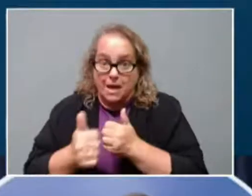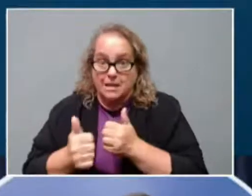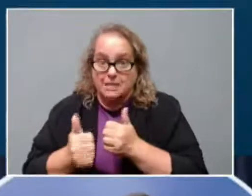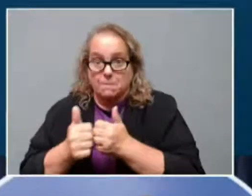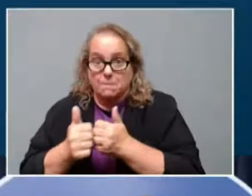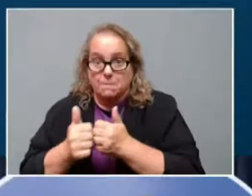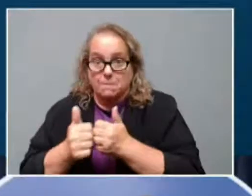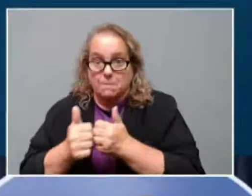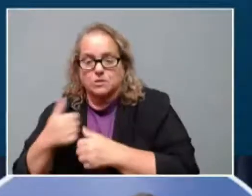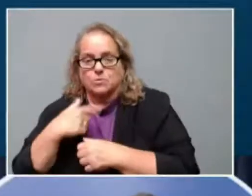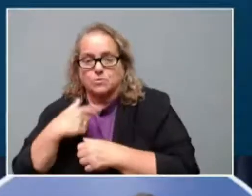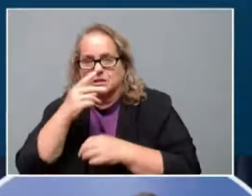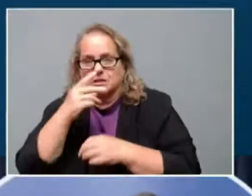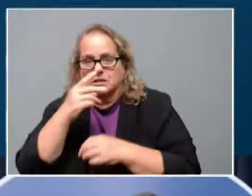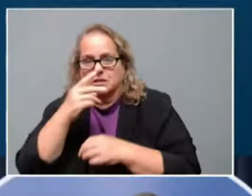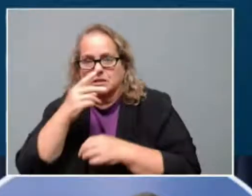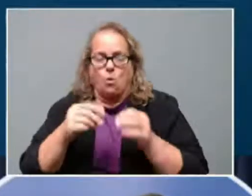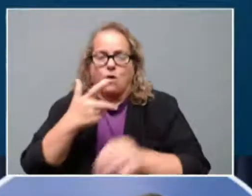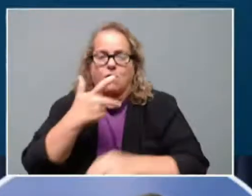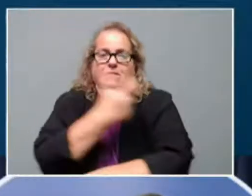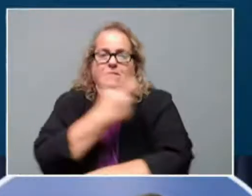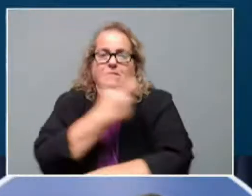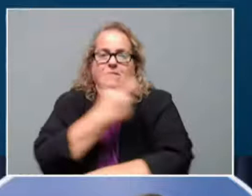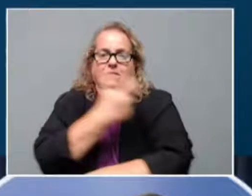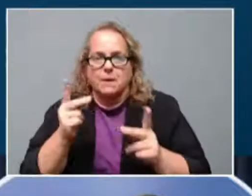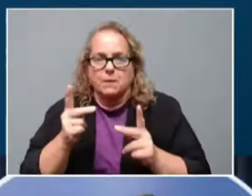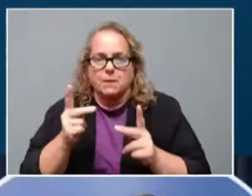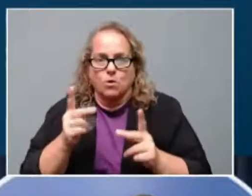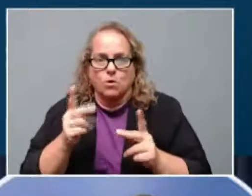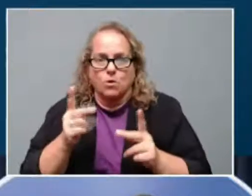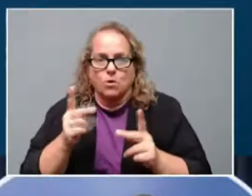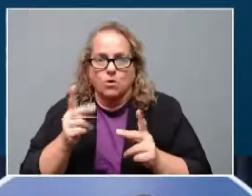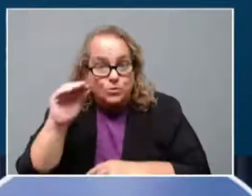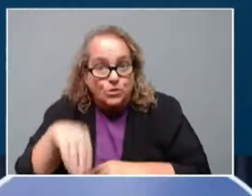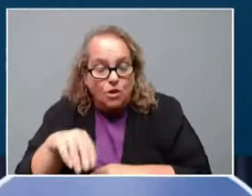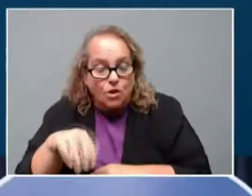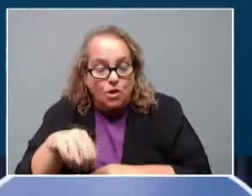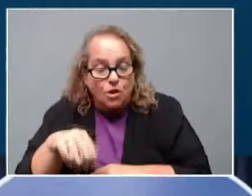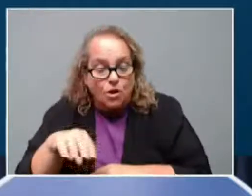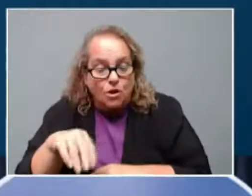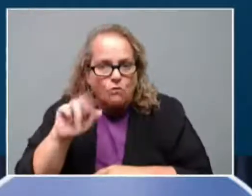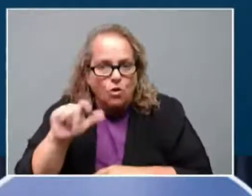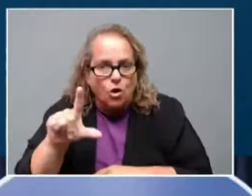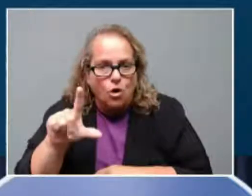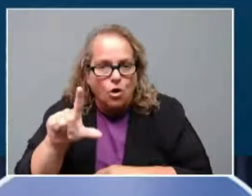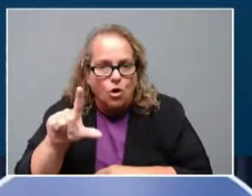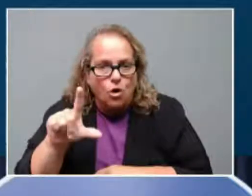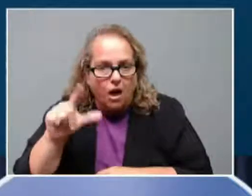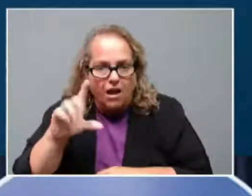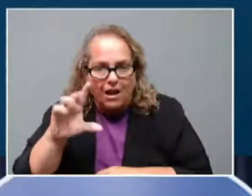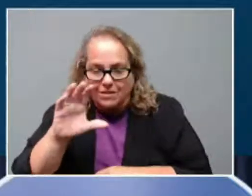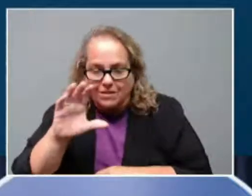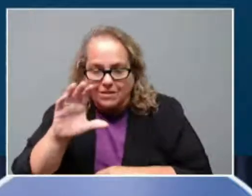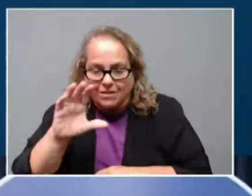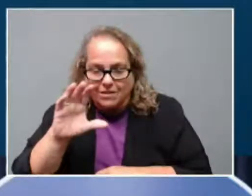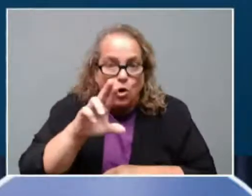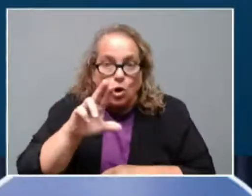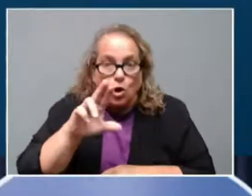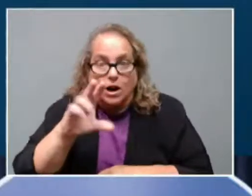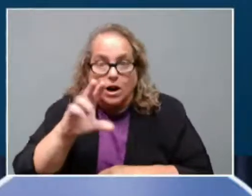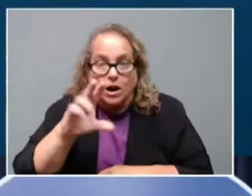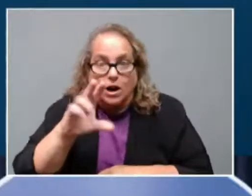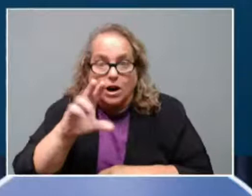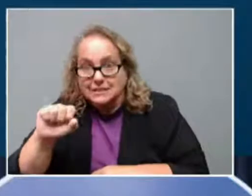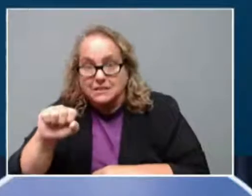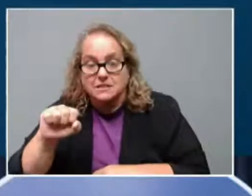more vaccinated people by percentage of overall cases and hospitalizations increase. All